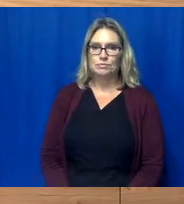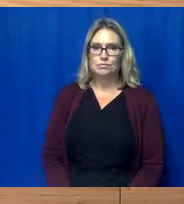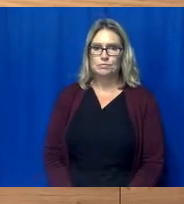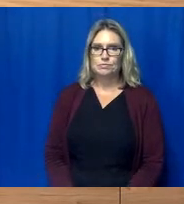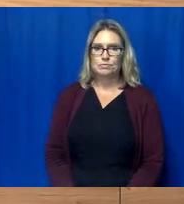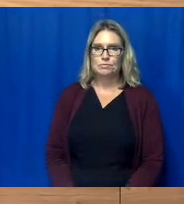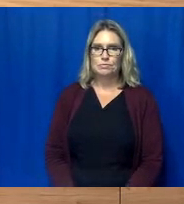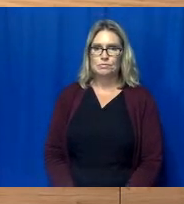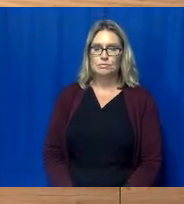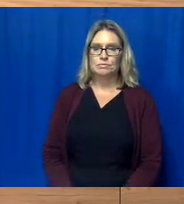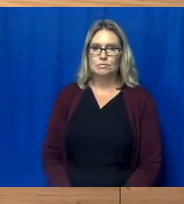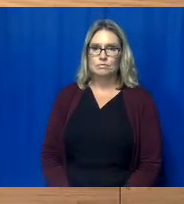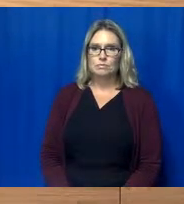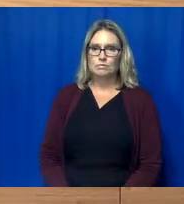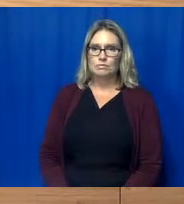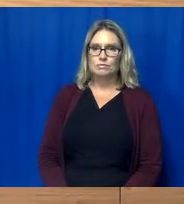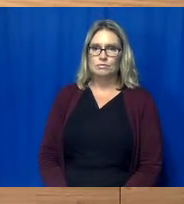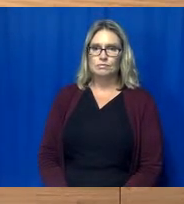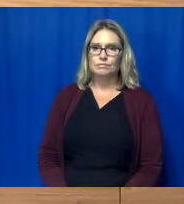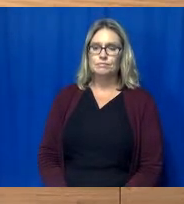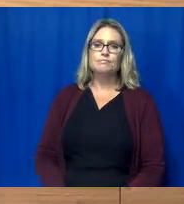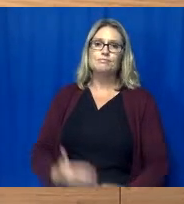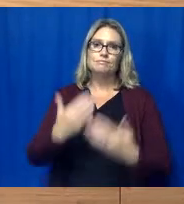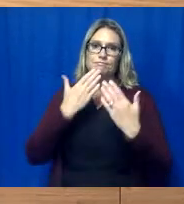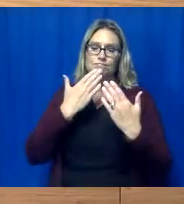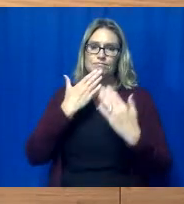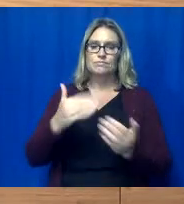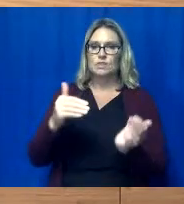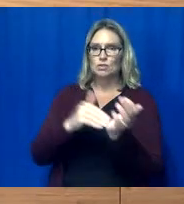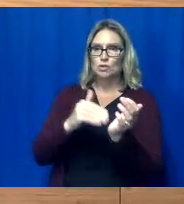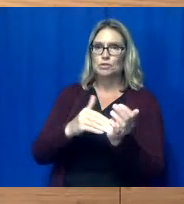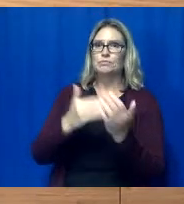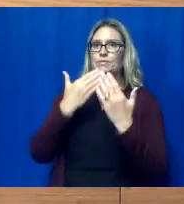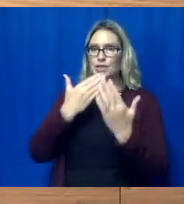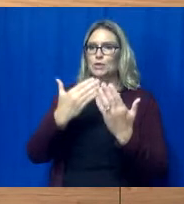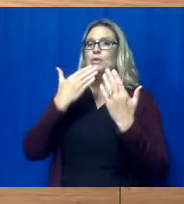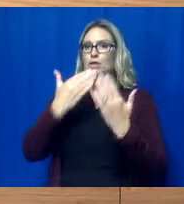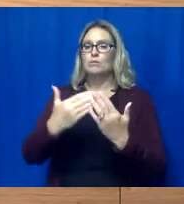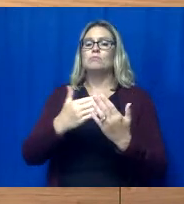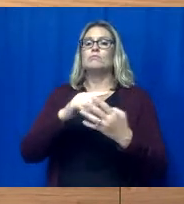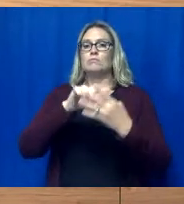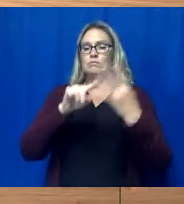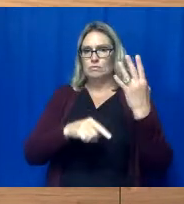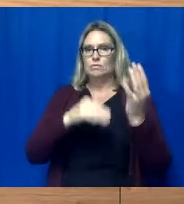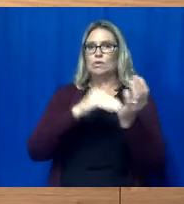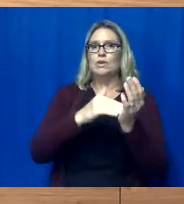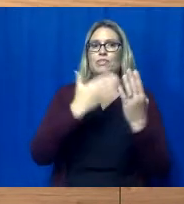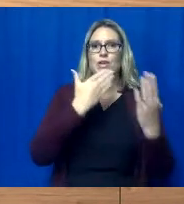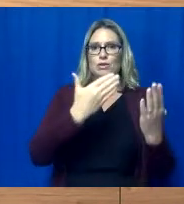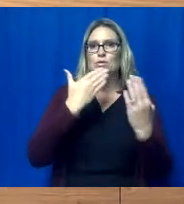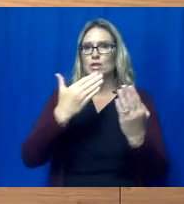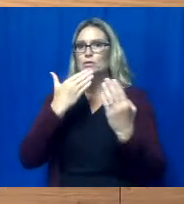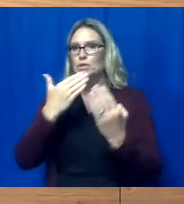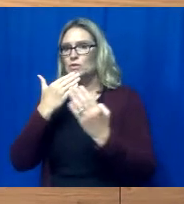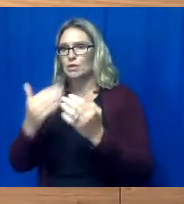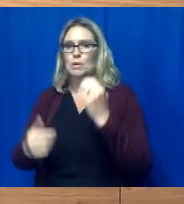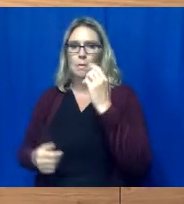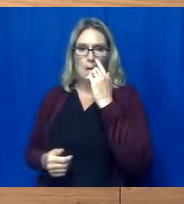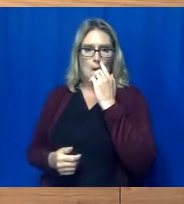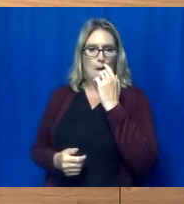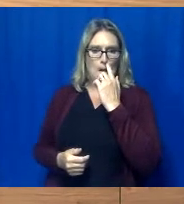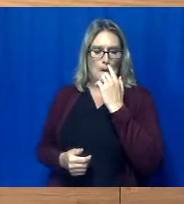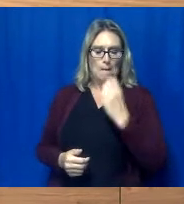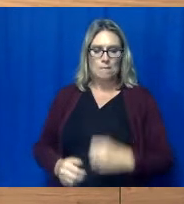Thank you. Thank you very much, Doctor, and Mr. Chalifou. Merci beaucoup, toi, Docteur,